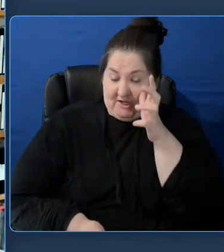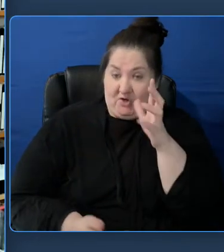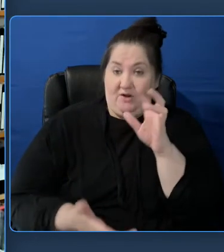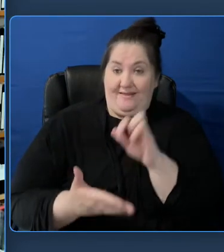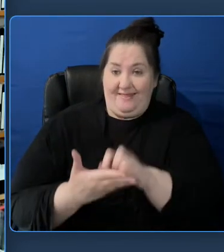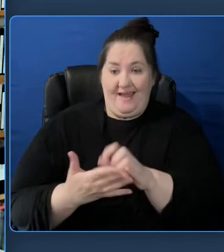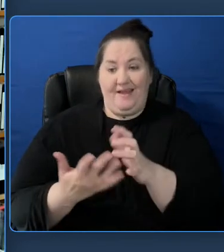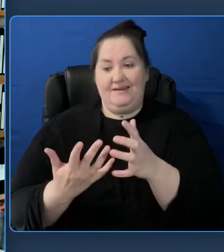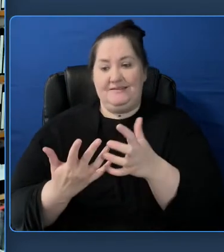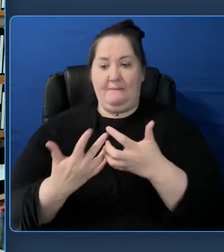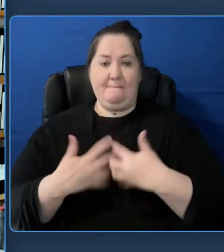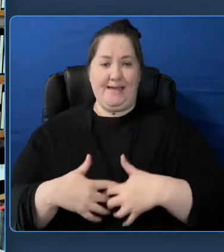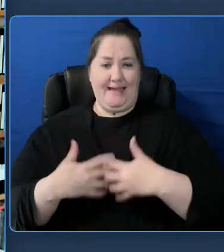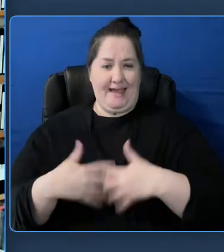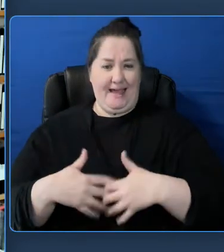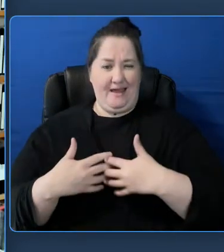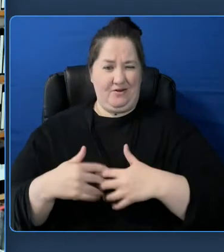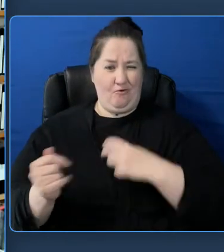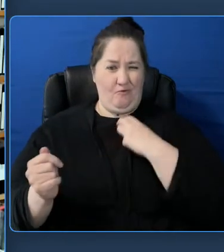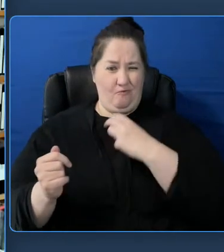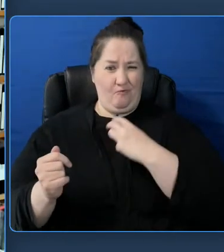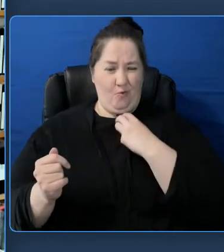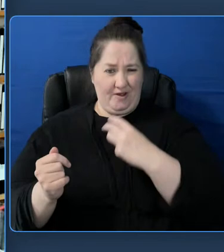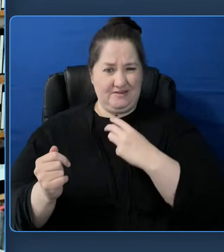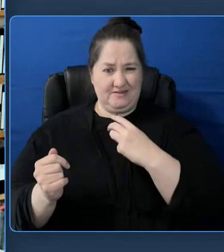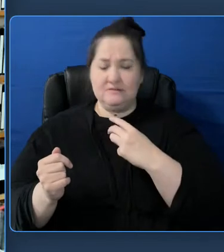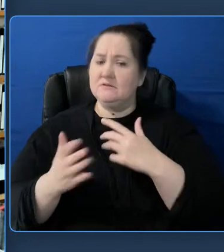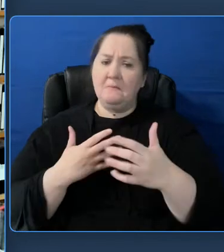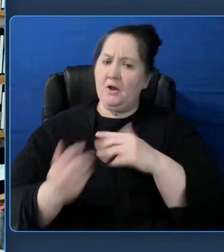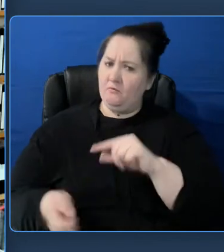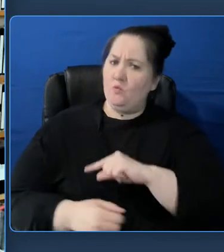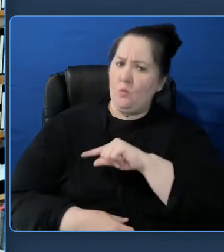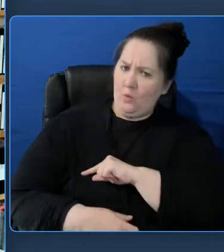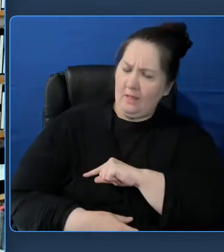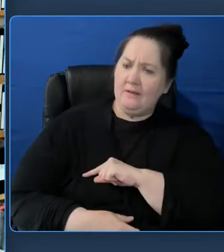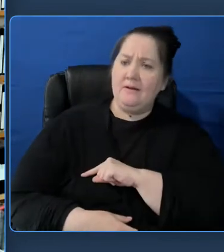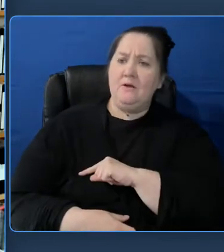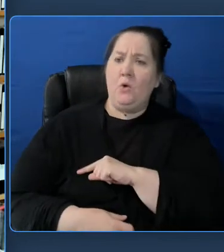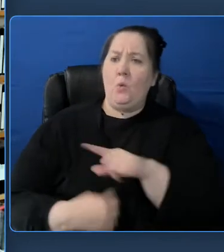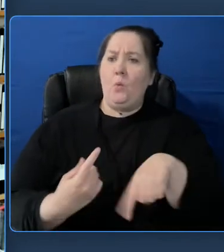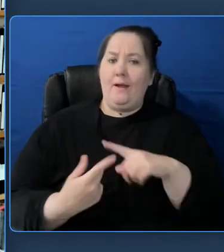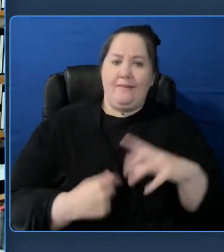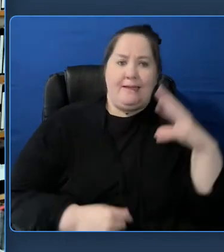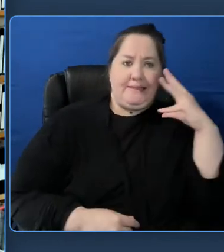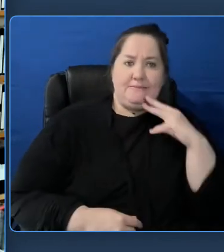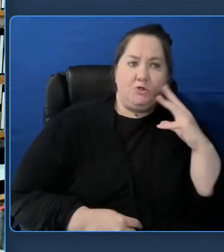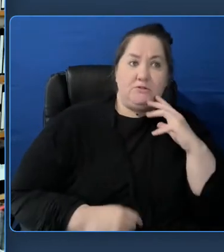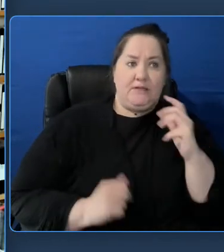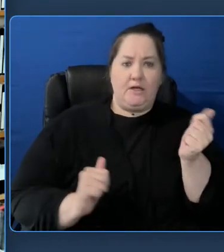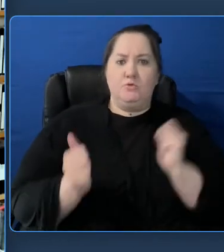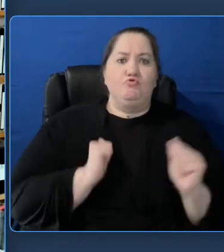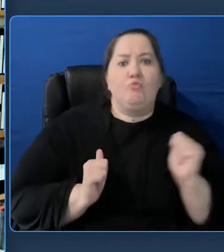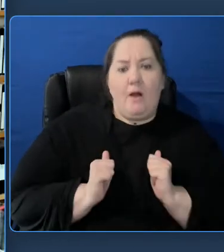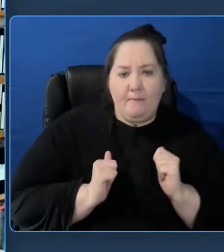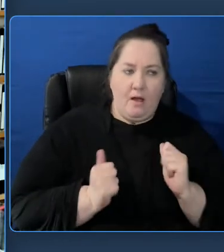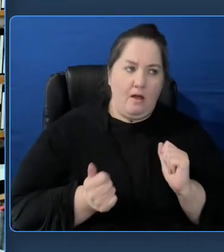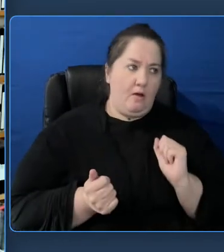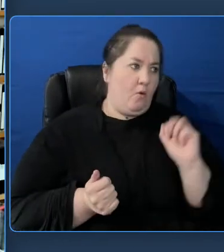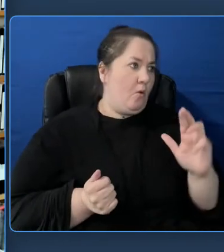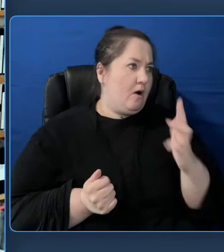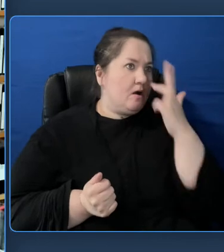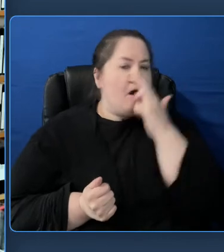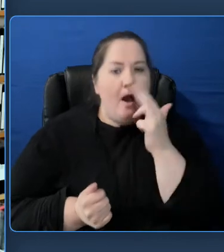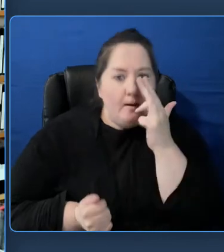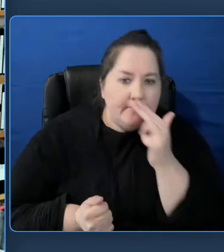that mechanical, if you will, voice, even a quality one, when they experience a drama, a comedy.